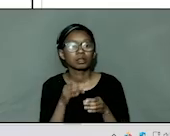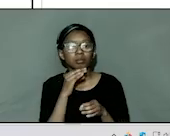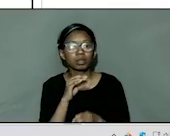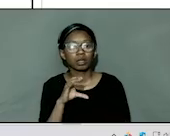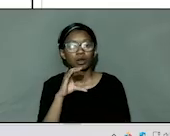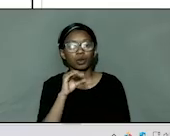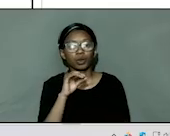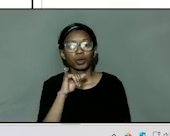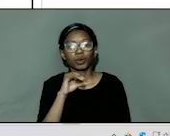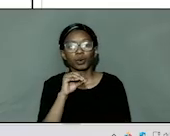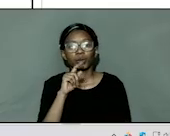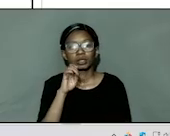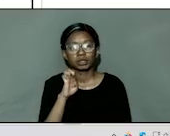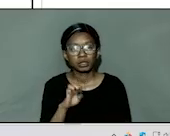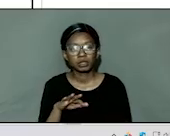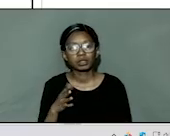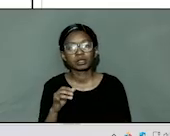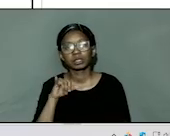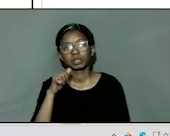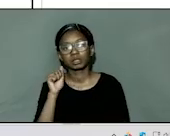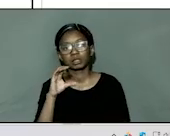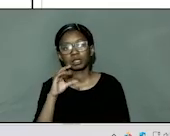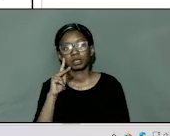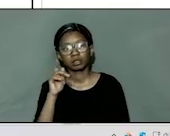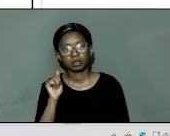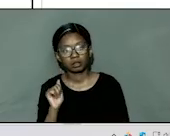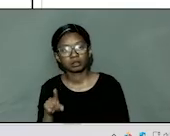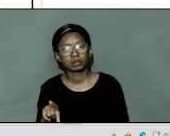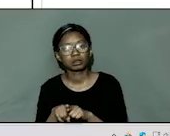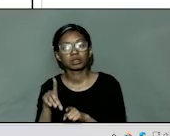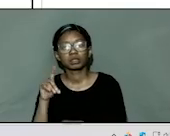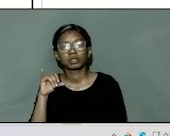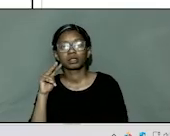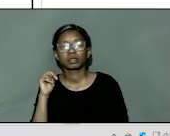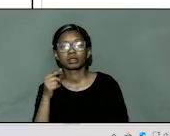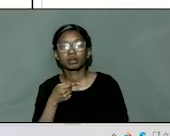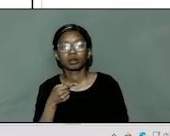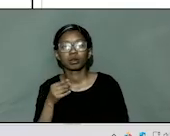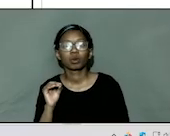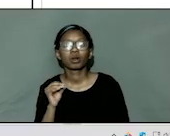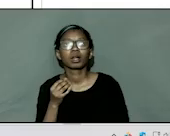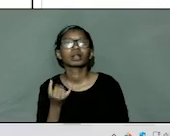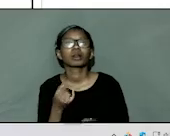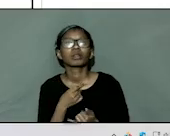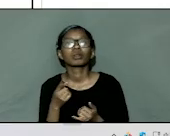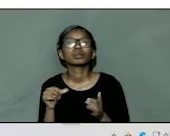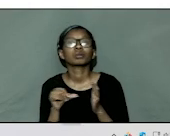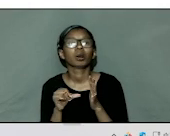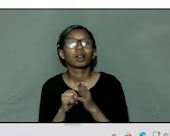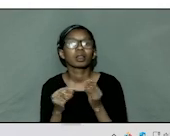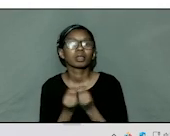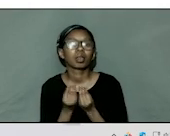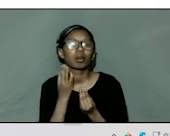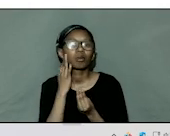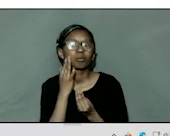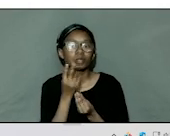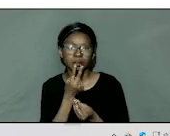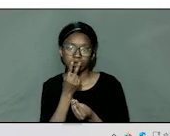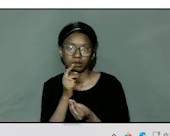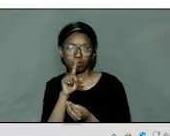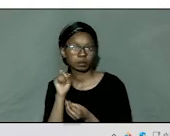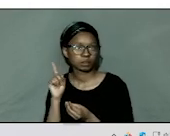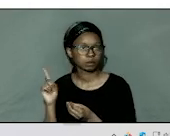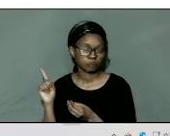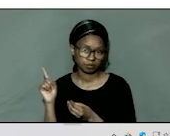dingo. So those are the things that are very important when you come across a question of what? Of